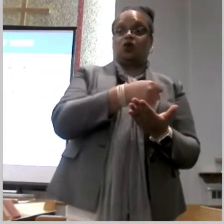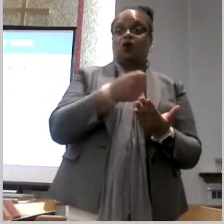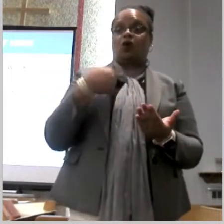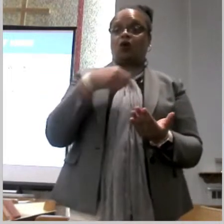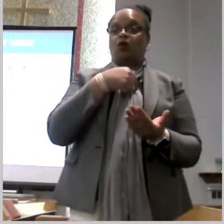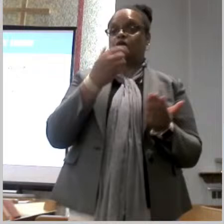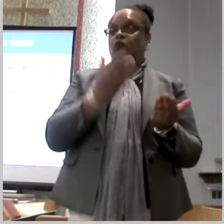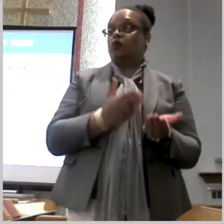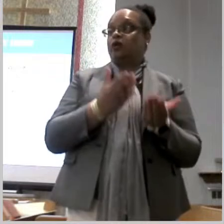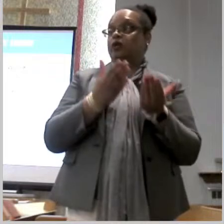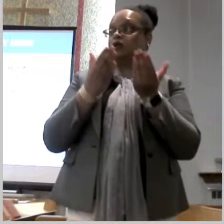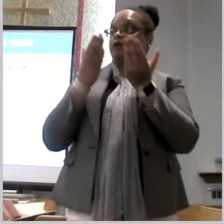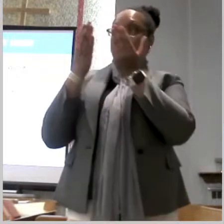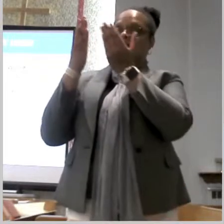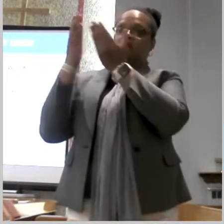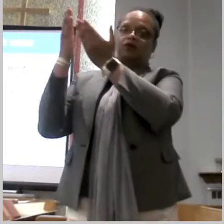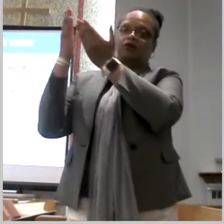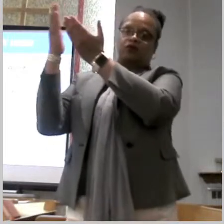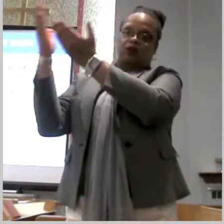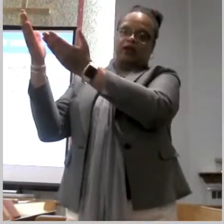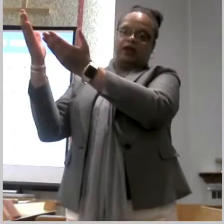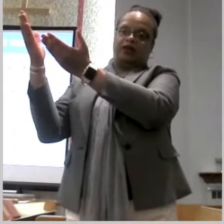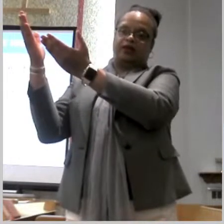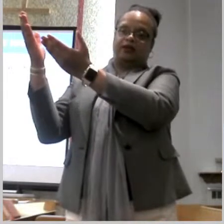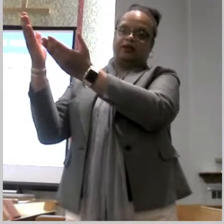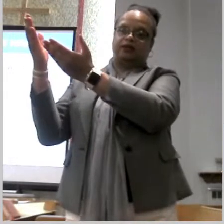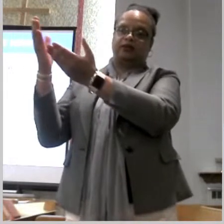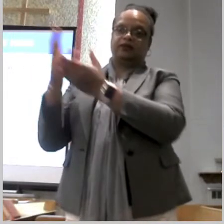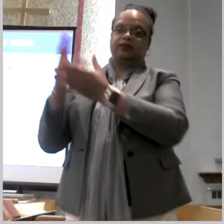This song we